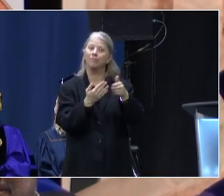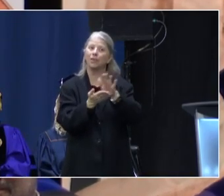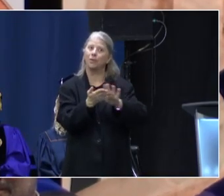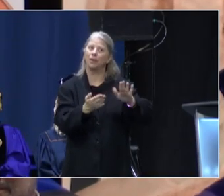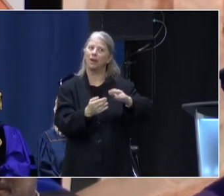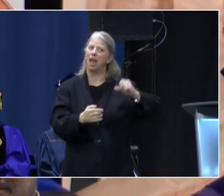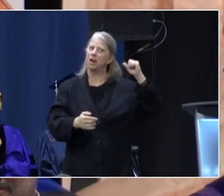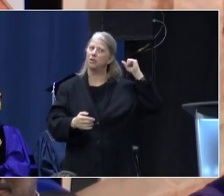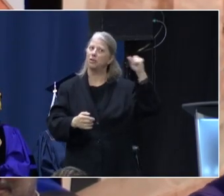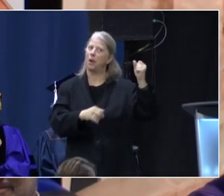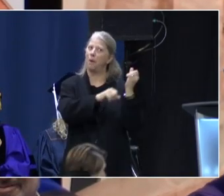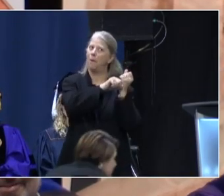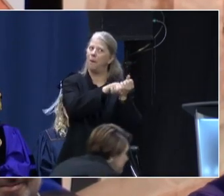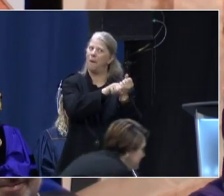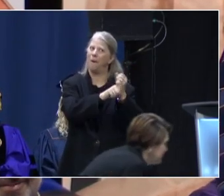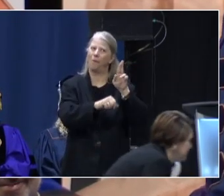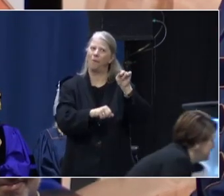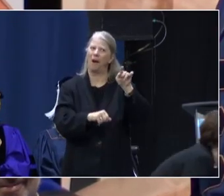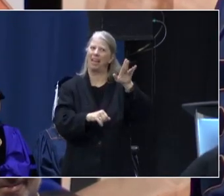Rockies.